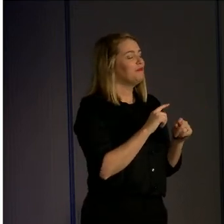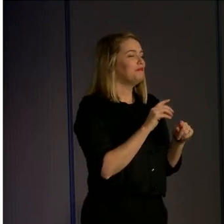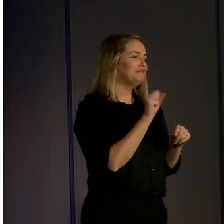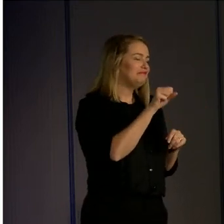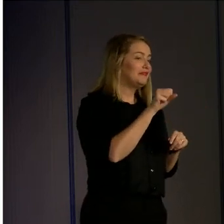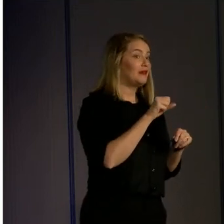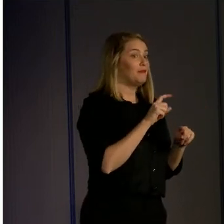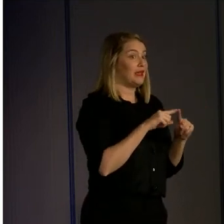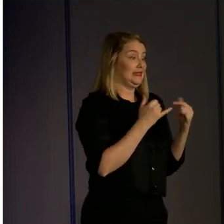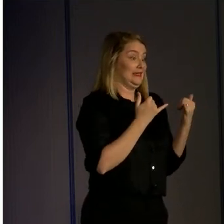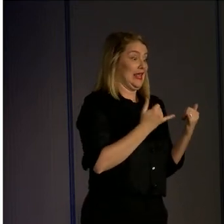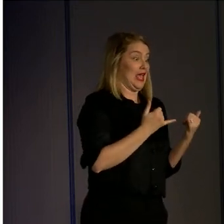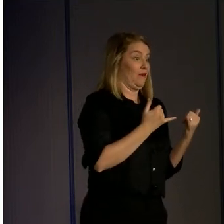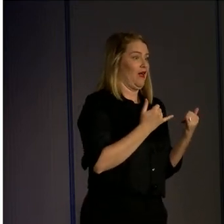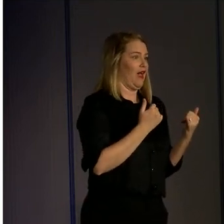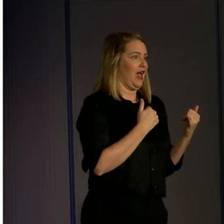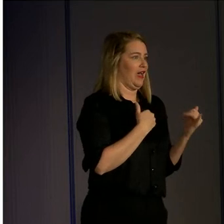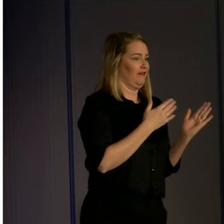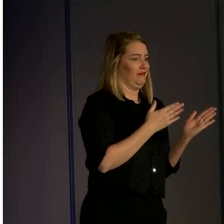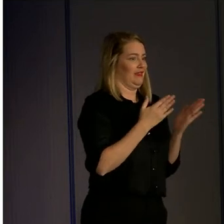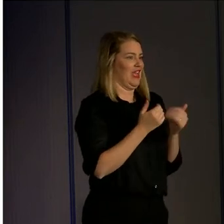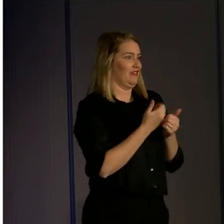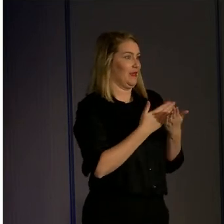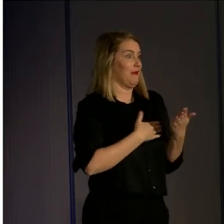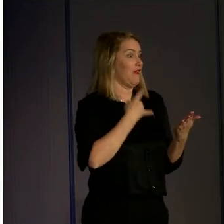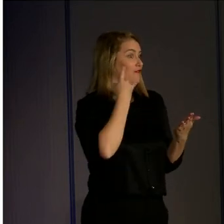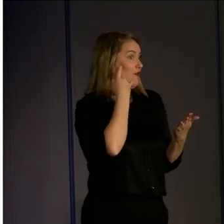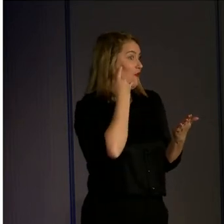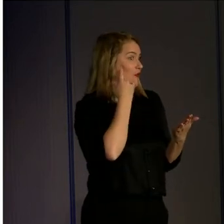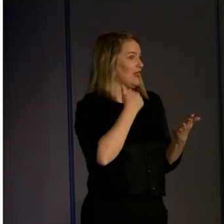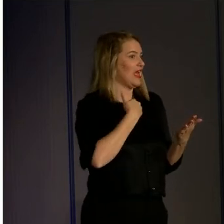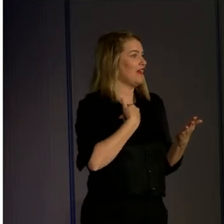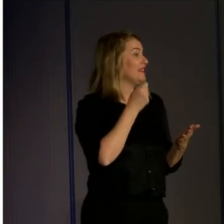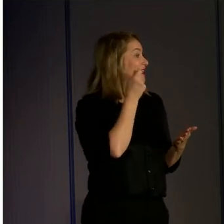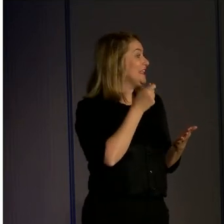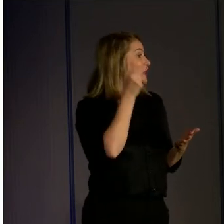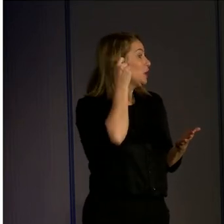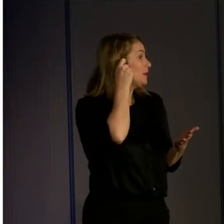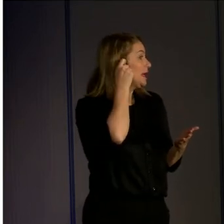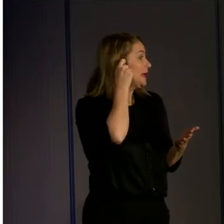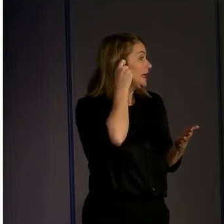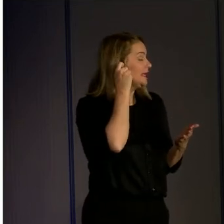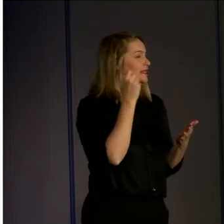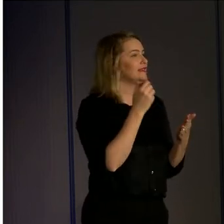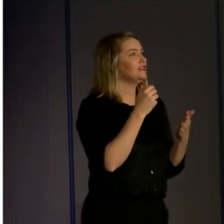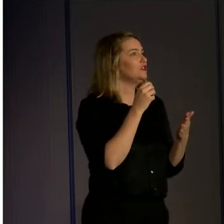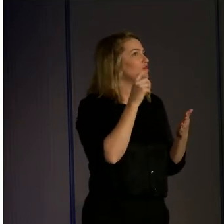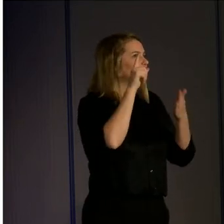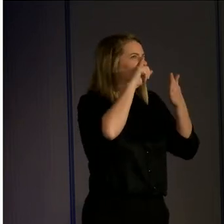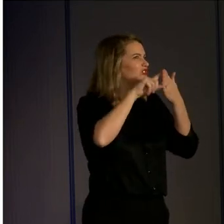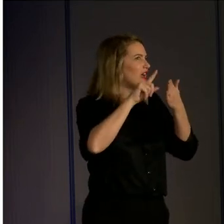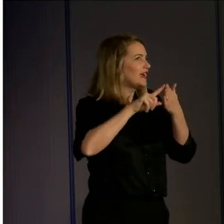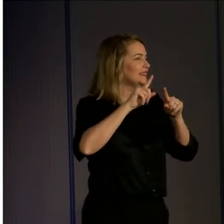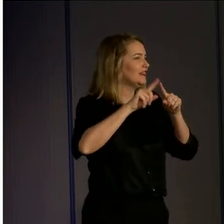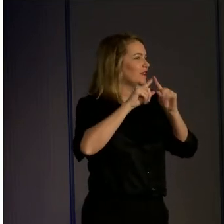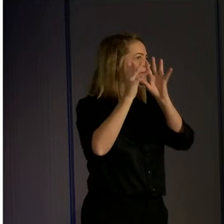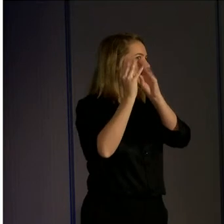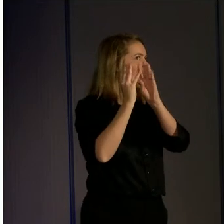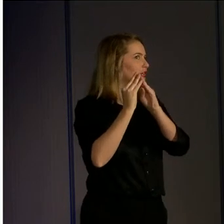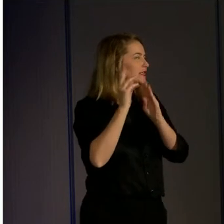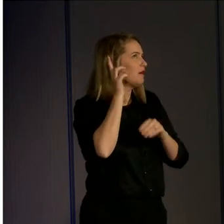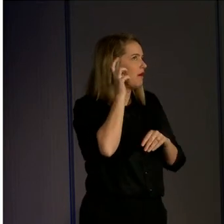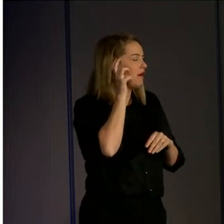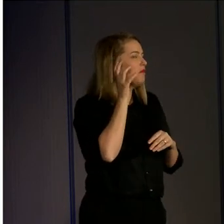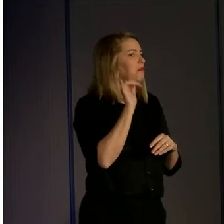And now, of course, I've graduated to having everything on my phone. So I have an earpiece in all the time, checking sessions and all that kind of stuff. But yeah, build multiple